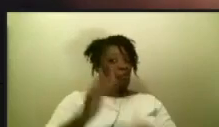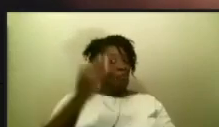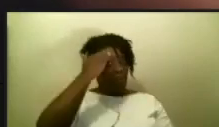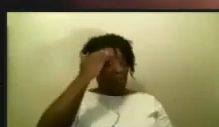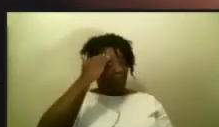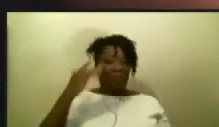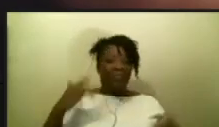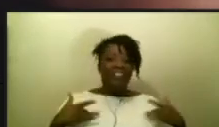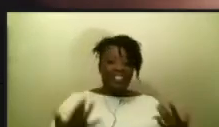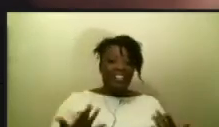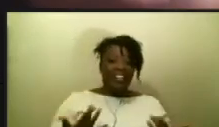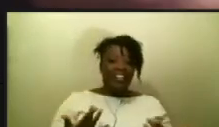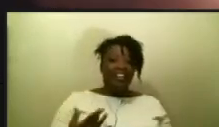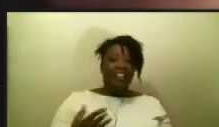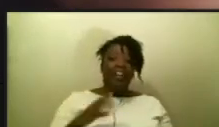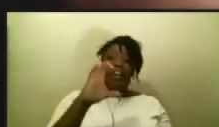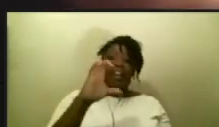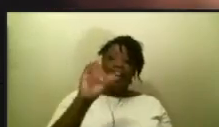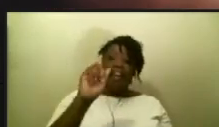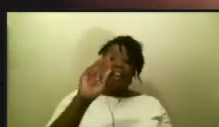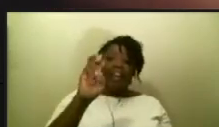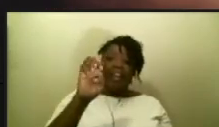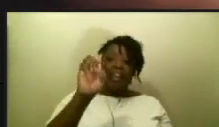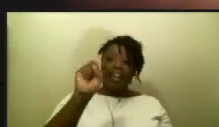is was called the CARES Act.